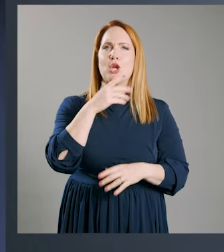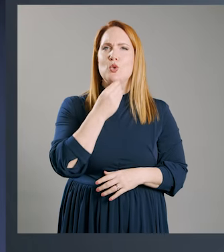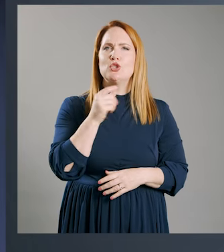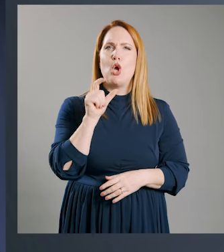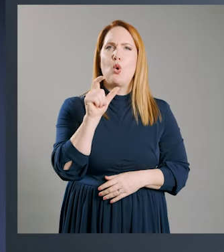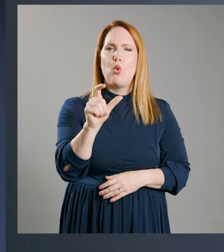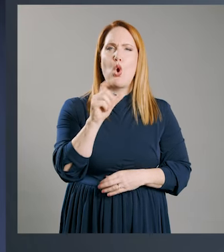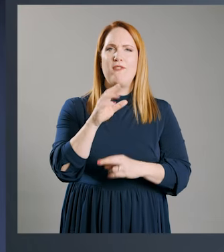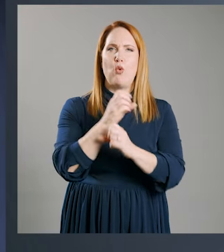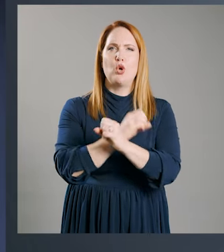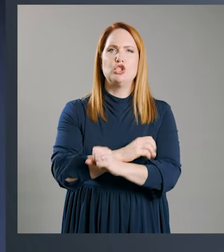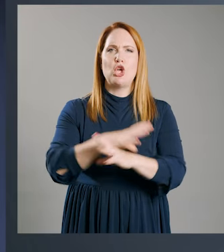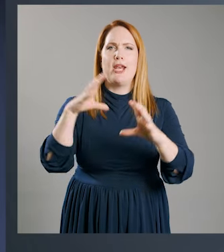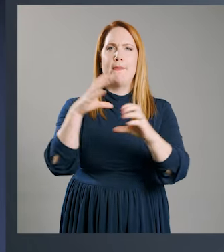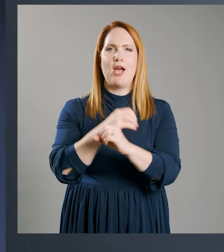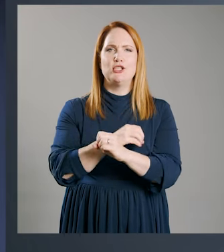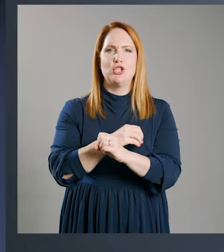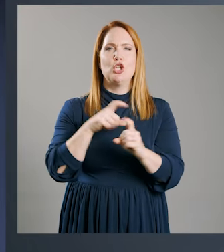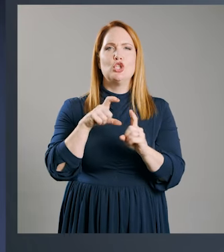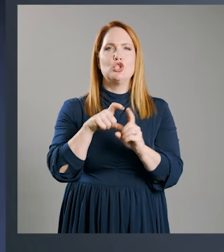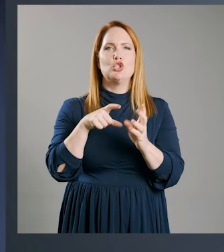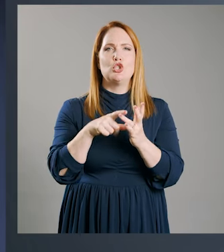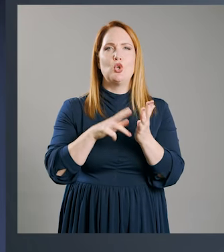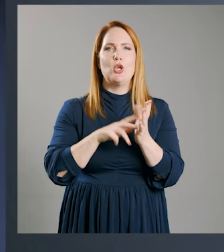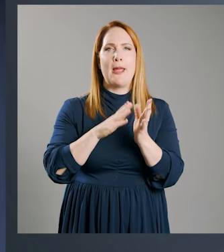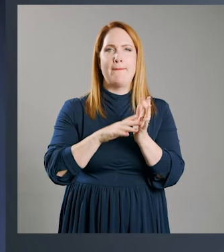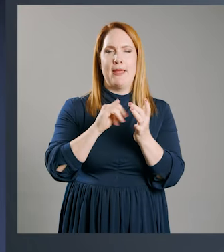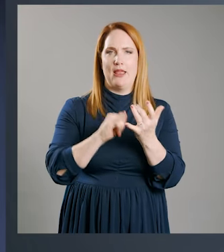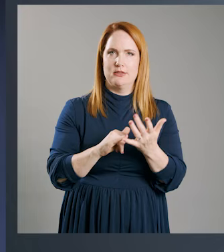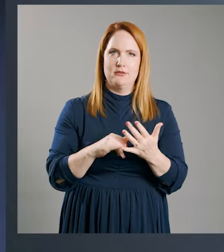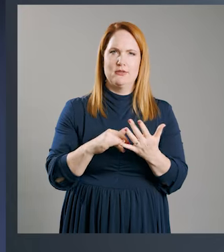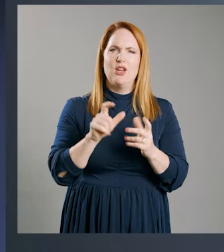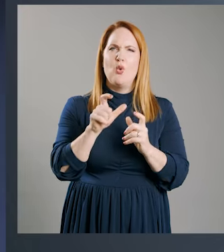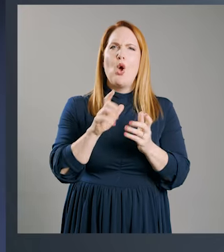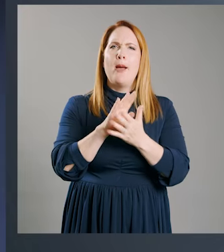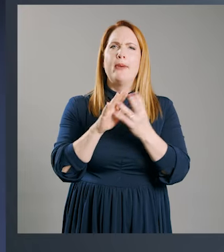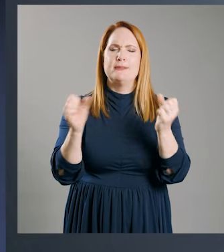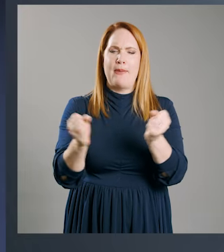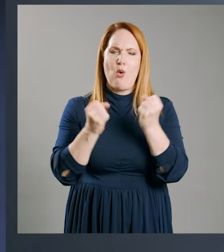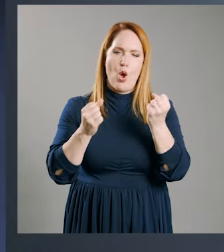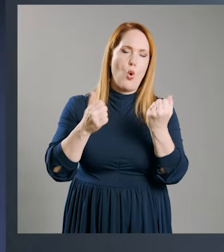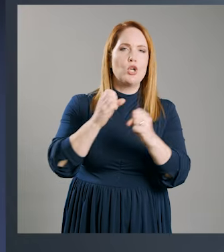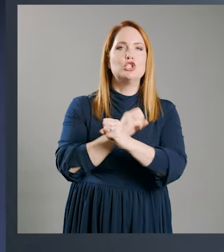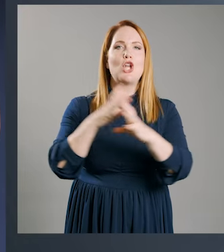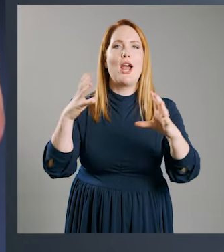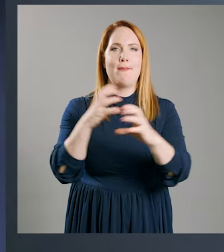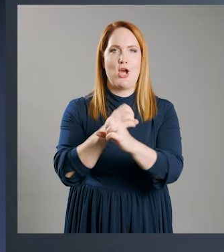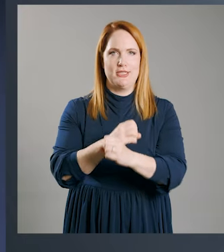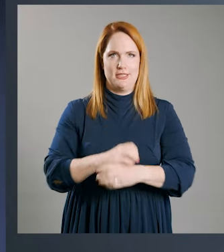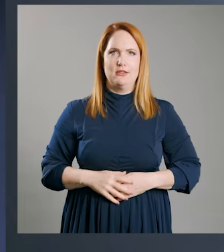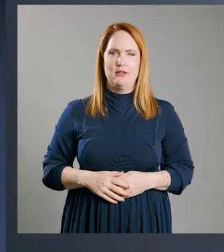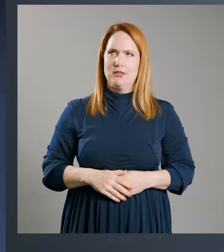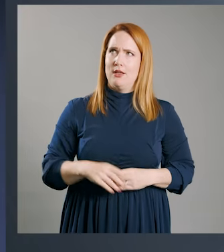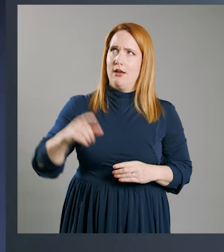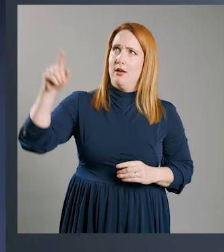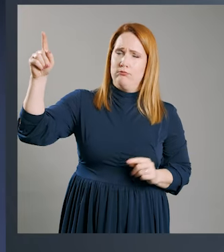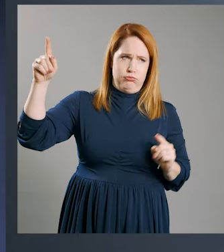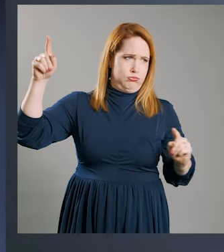is dynamis or dunamis. And it means power, and it's where we get the word dynamite from. So there's this